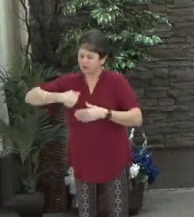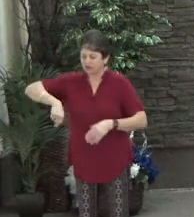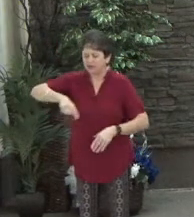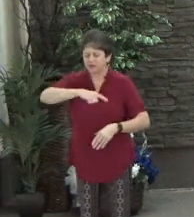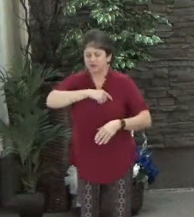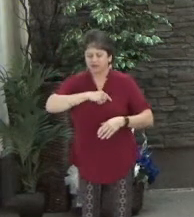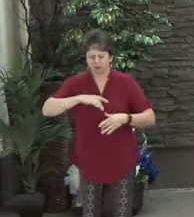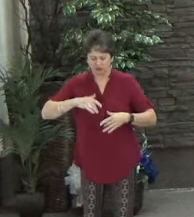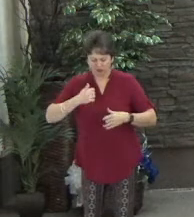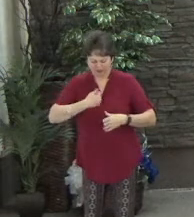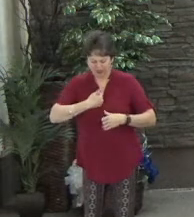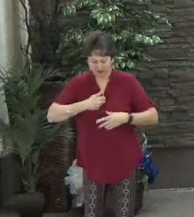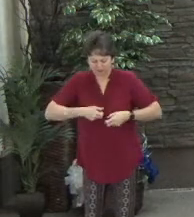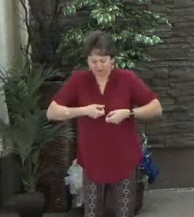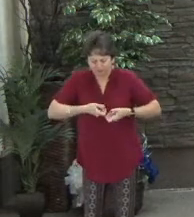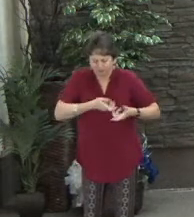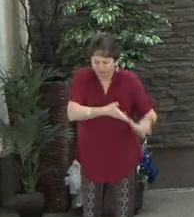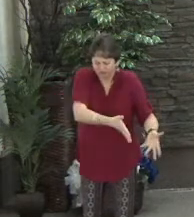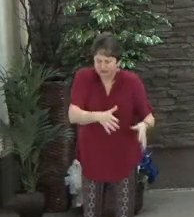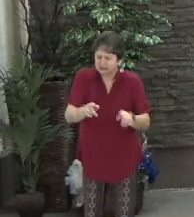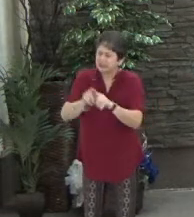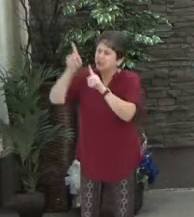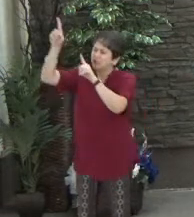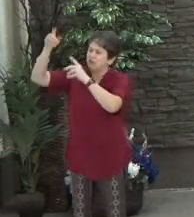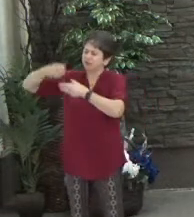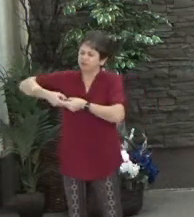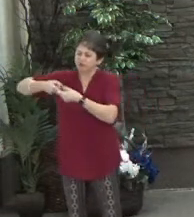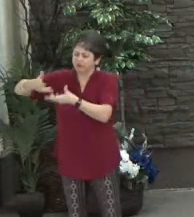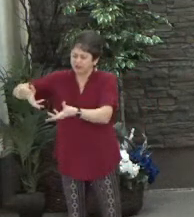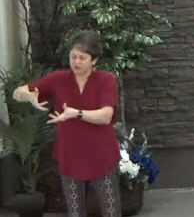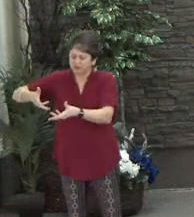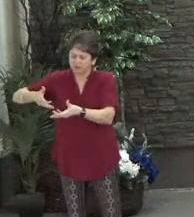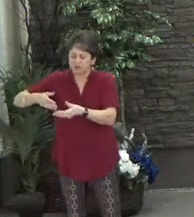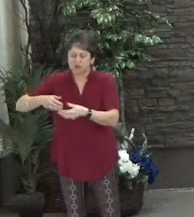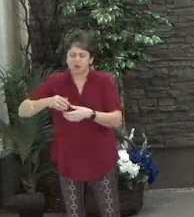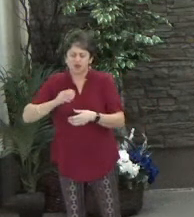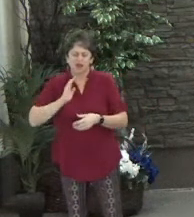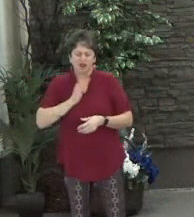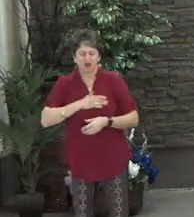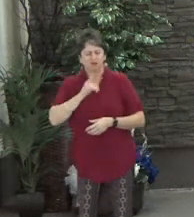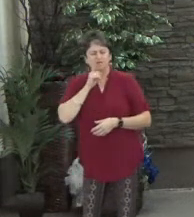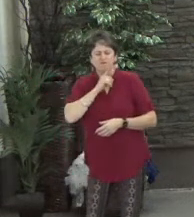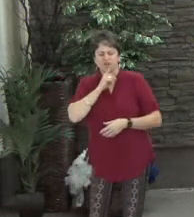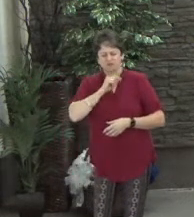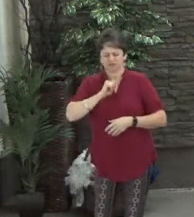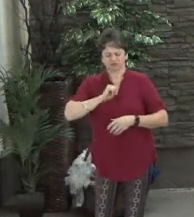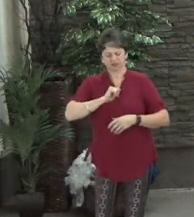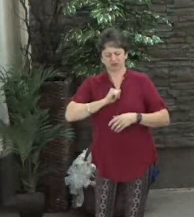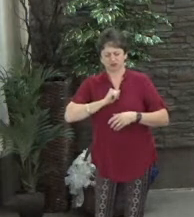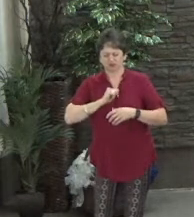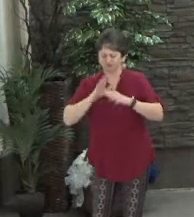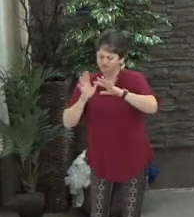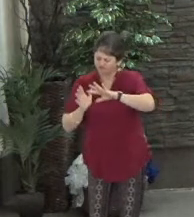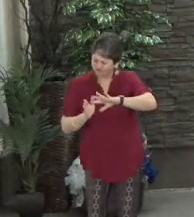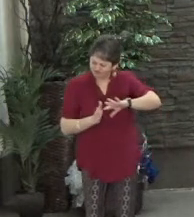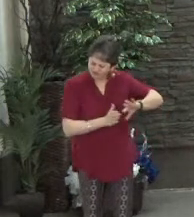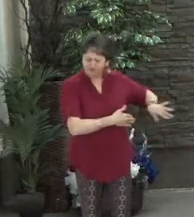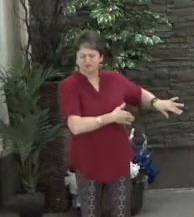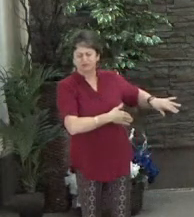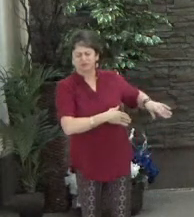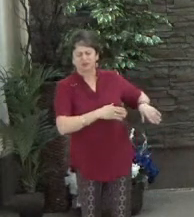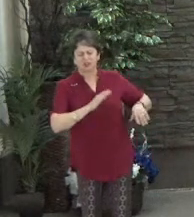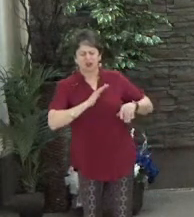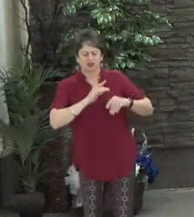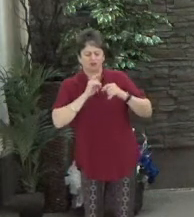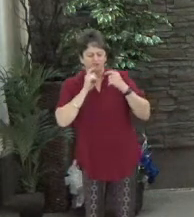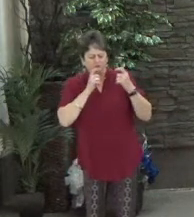yourself. I pray that you would help us to lay aside our false self, the self that causes us